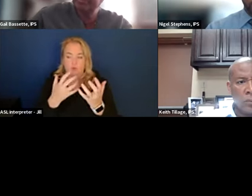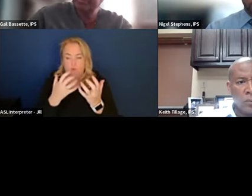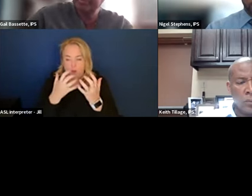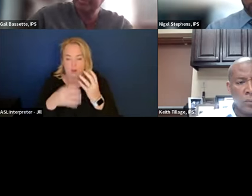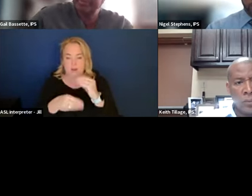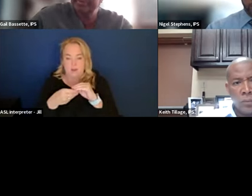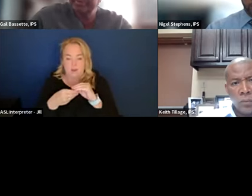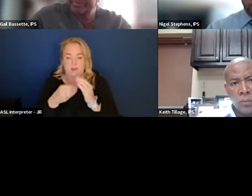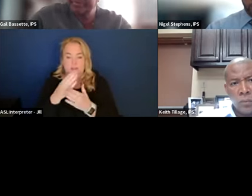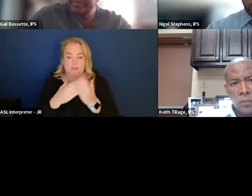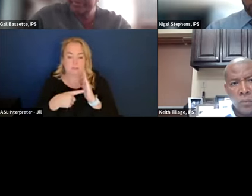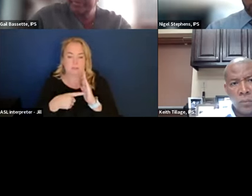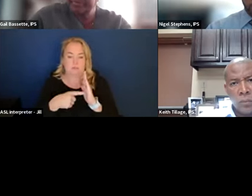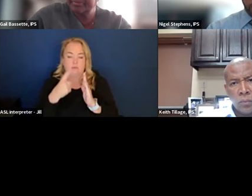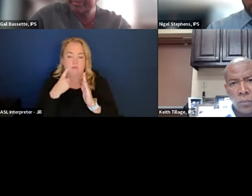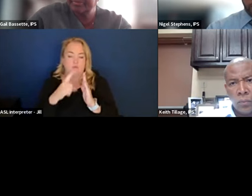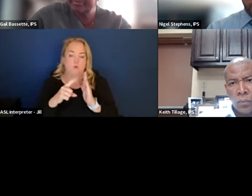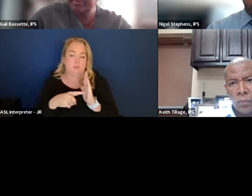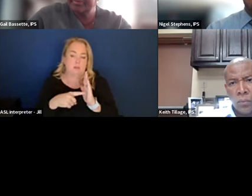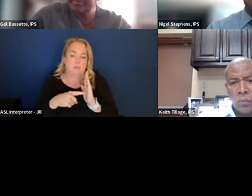some examples. So for example,